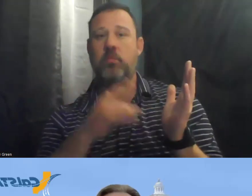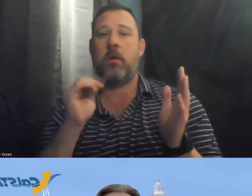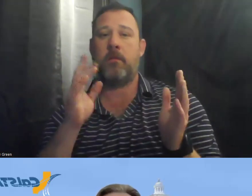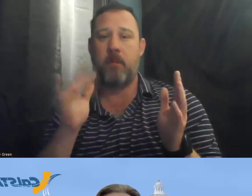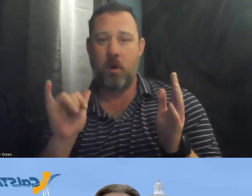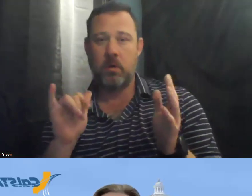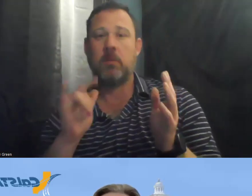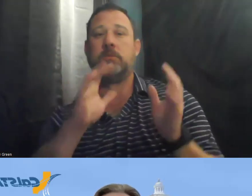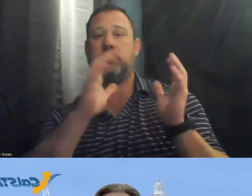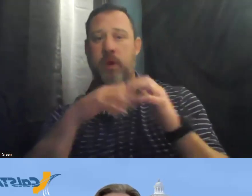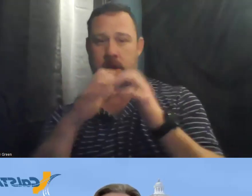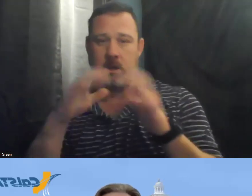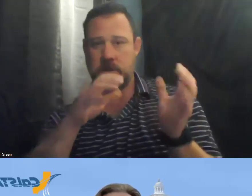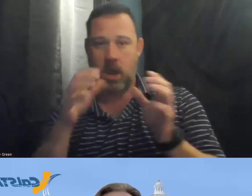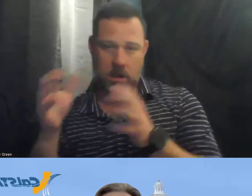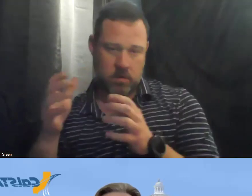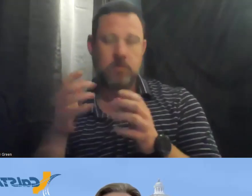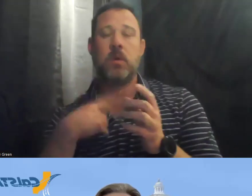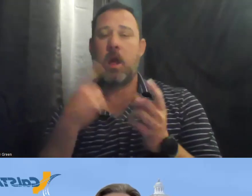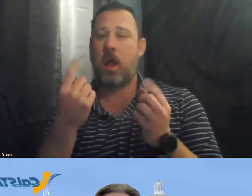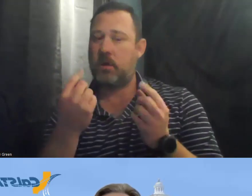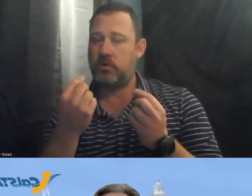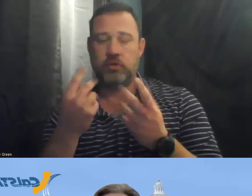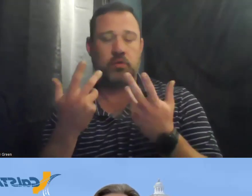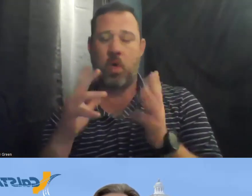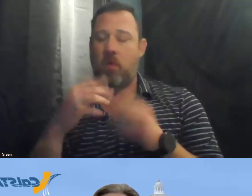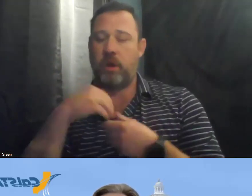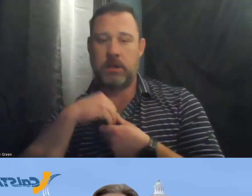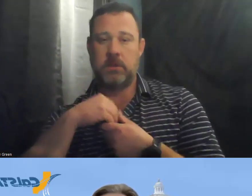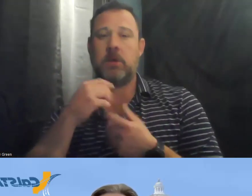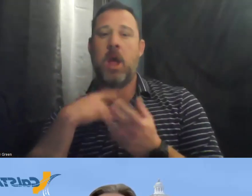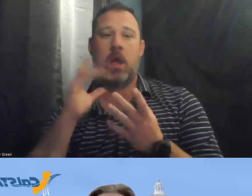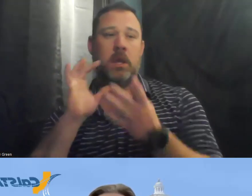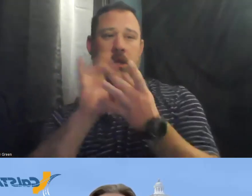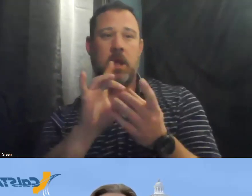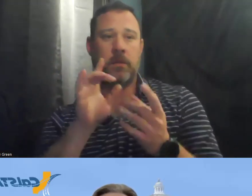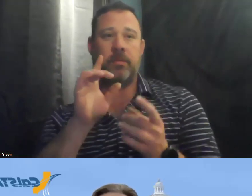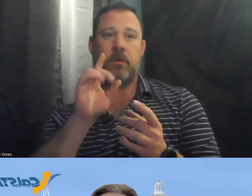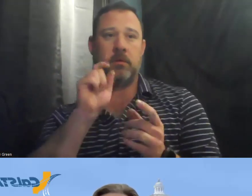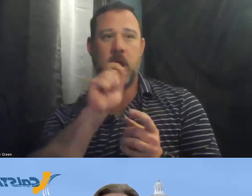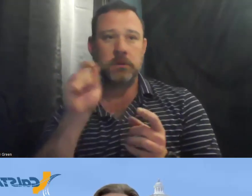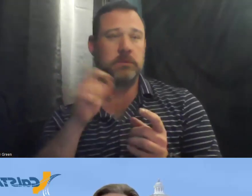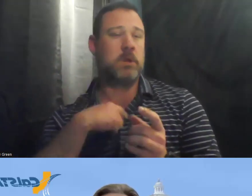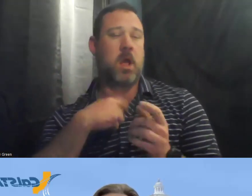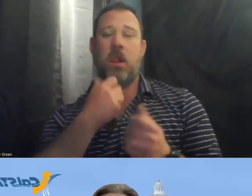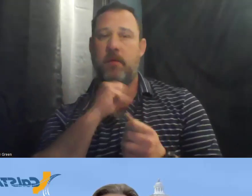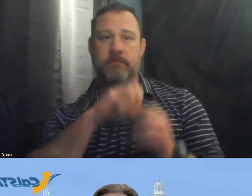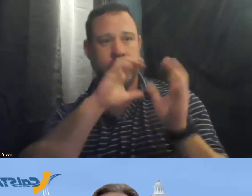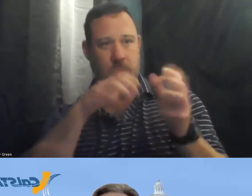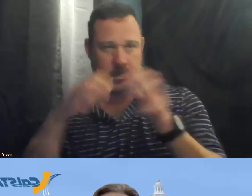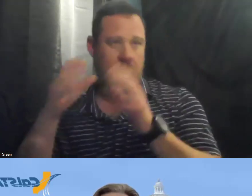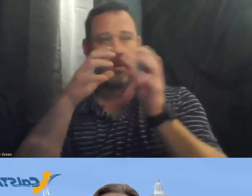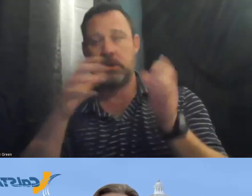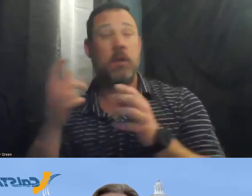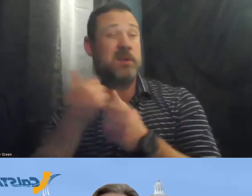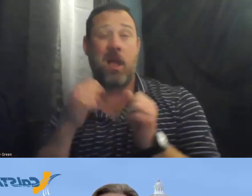breaking silos down. It's something that I do very intuitively. I am a dot connector and a silo buster, and anything I can do to help with that is